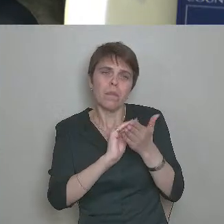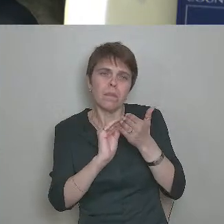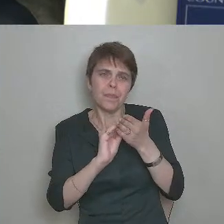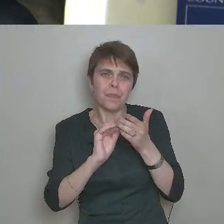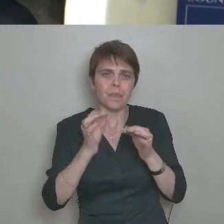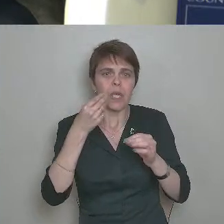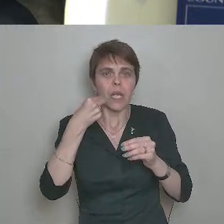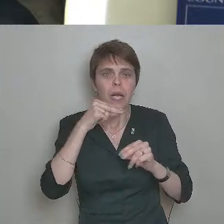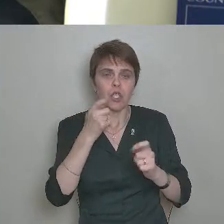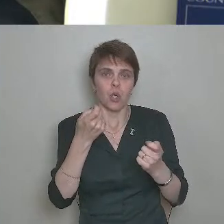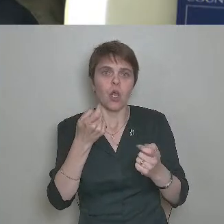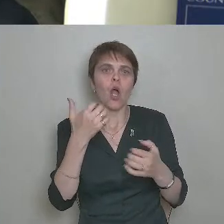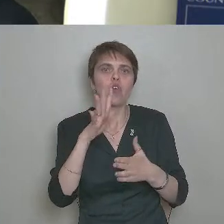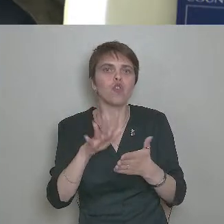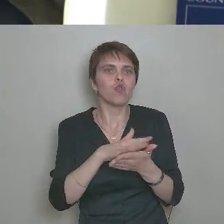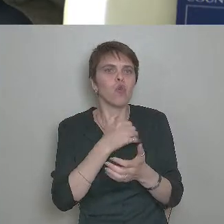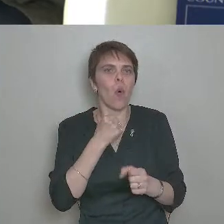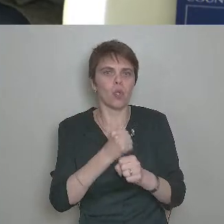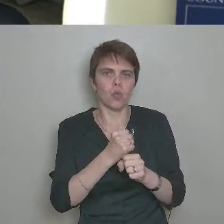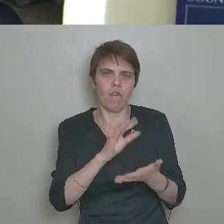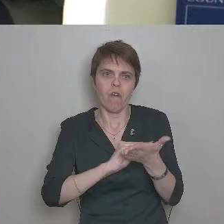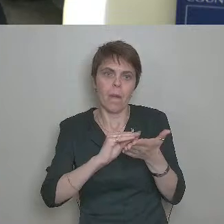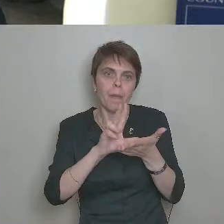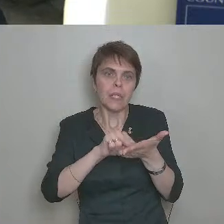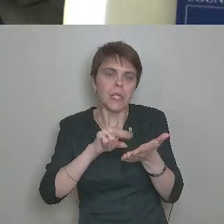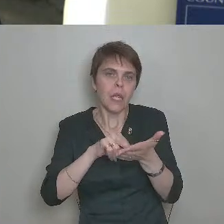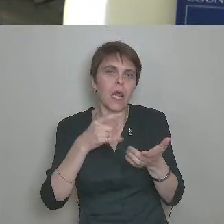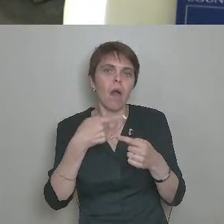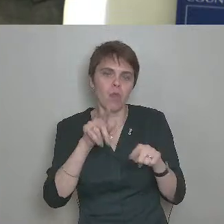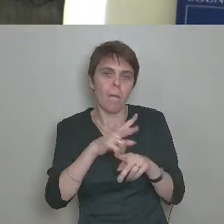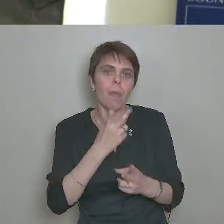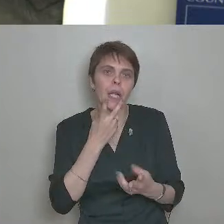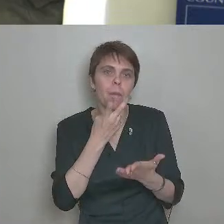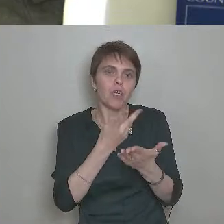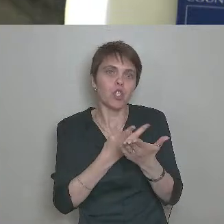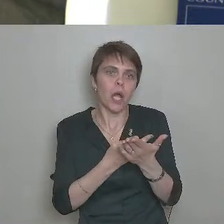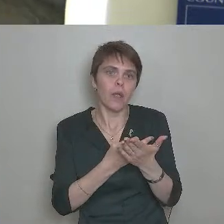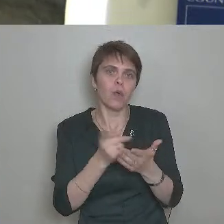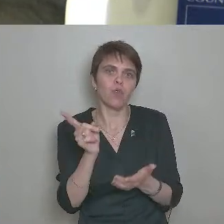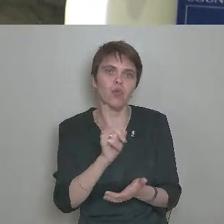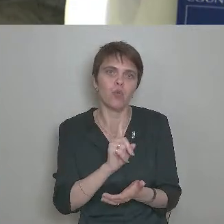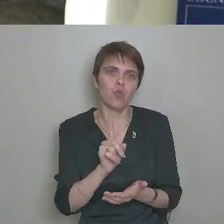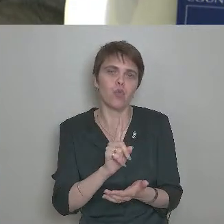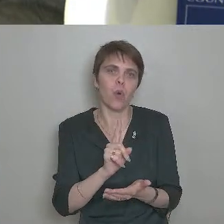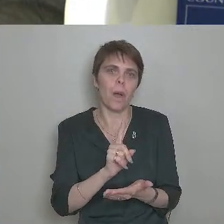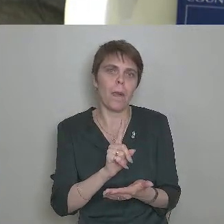norms. They were softer versus the ones that were offered. But anyways, they provide